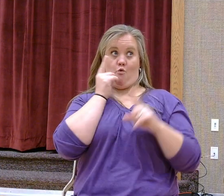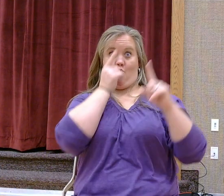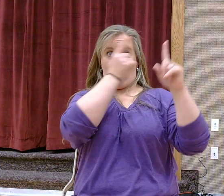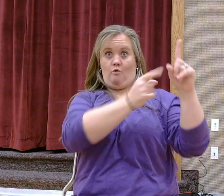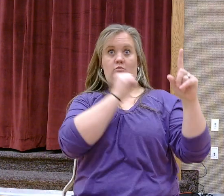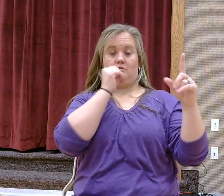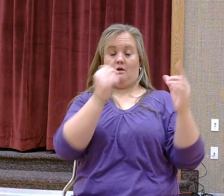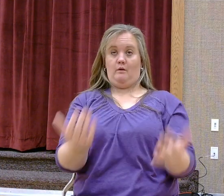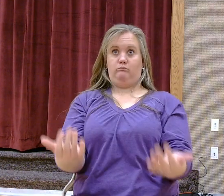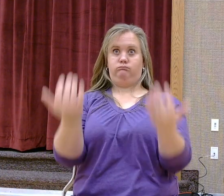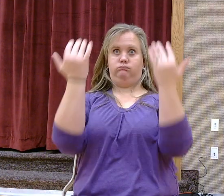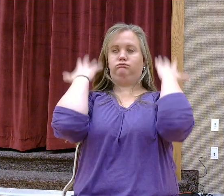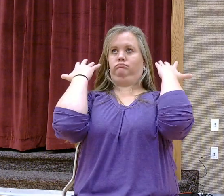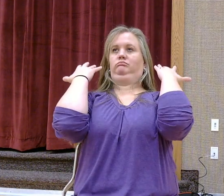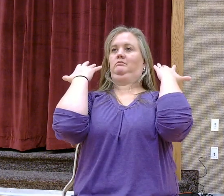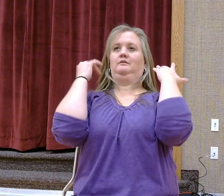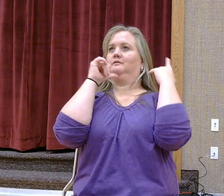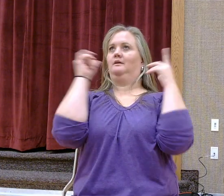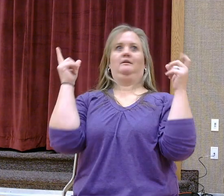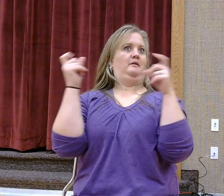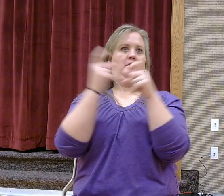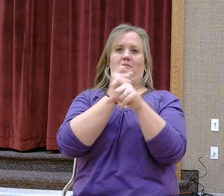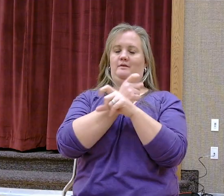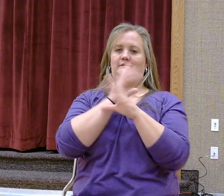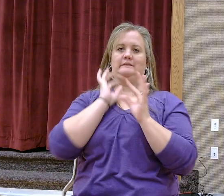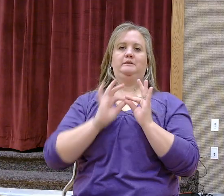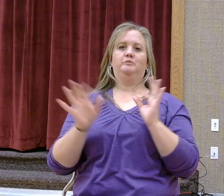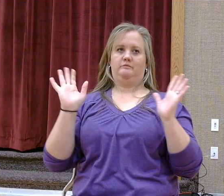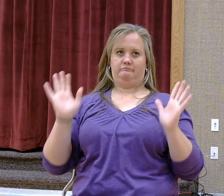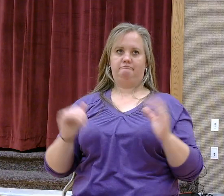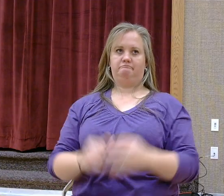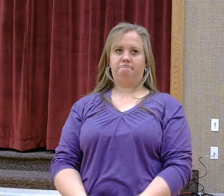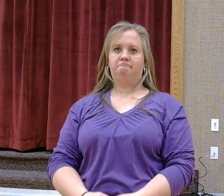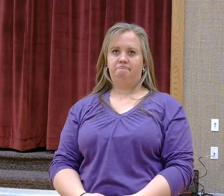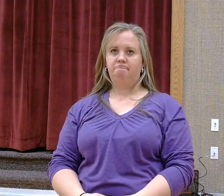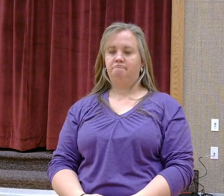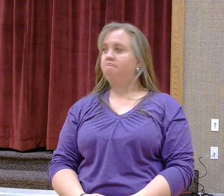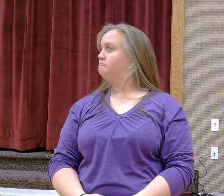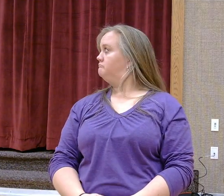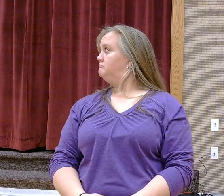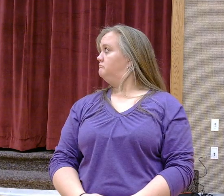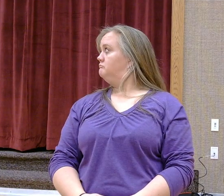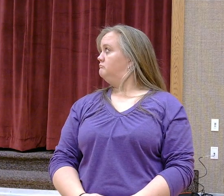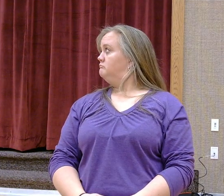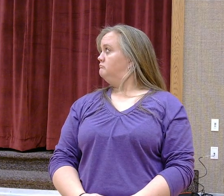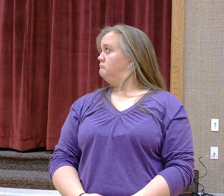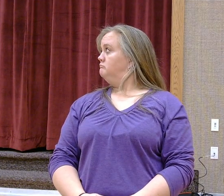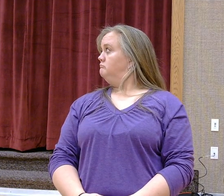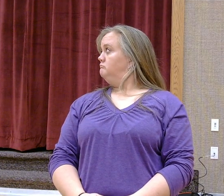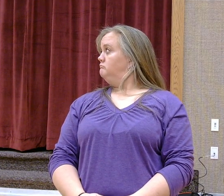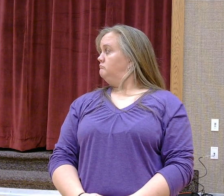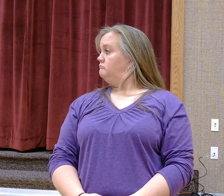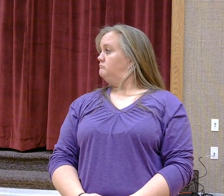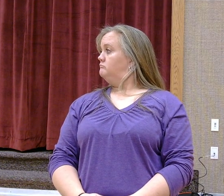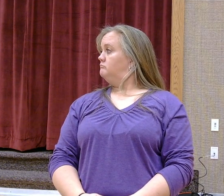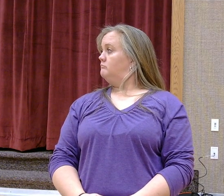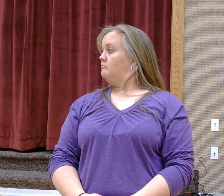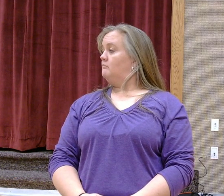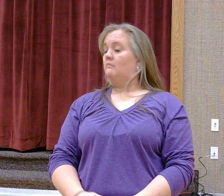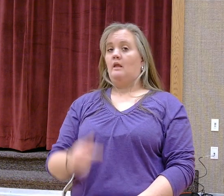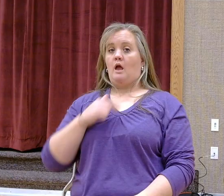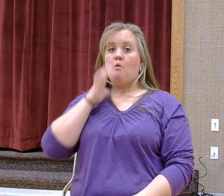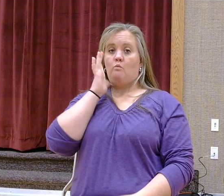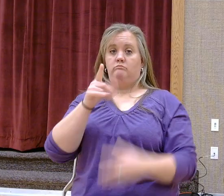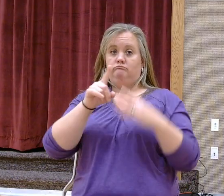want to be overbearing at all or complicated. So, okay, I'm going to open